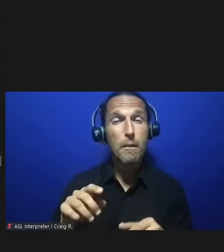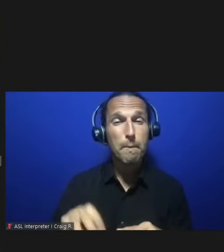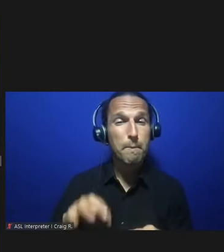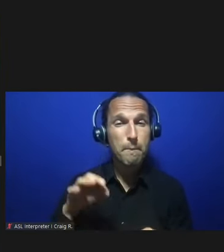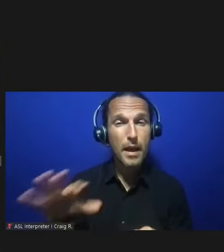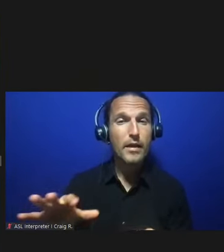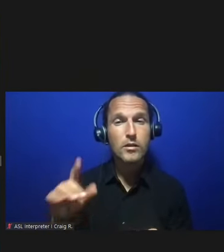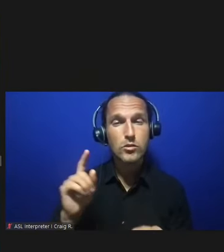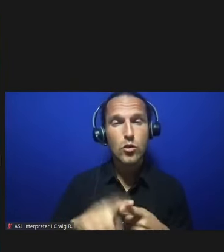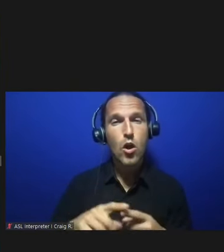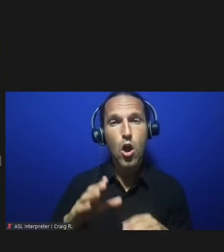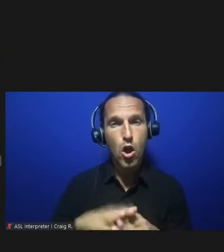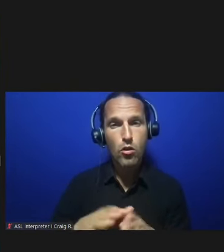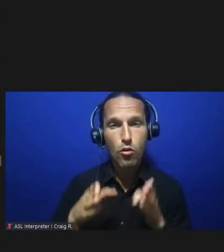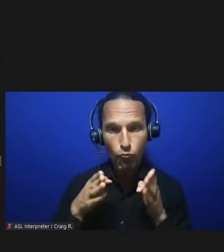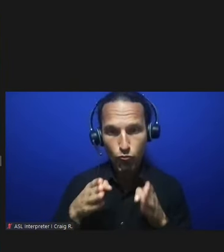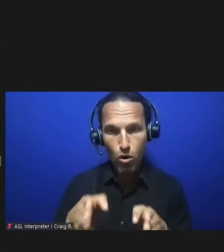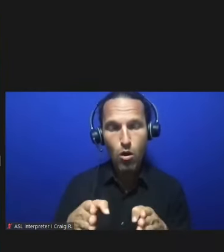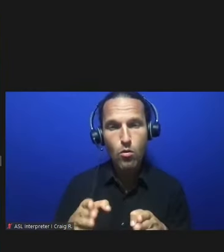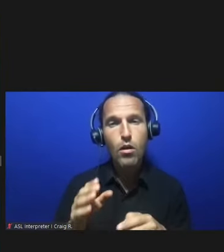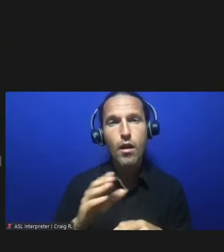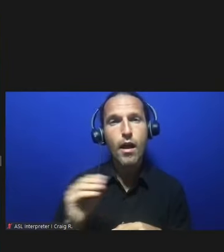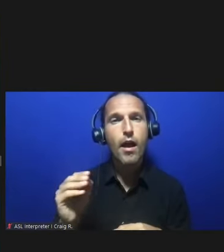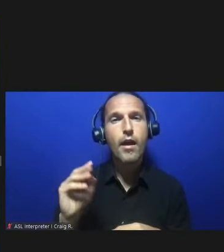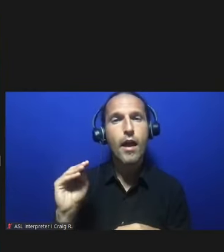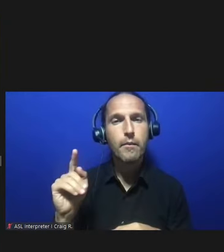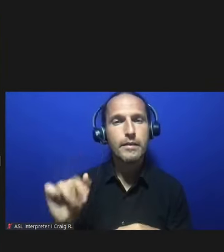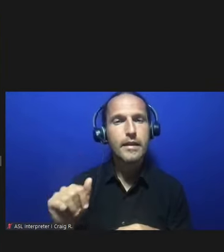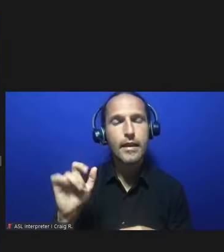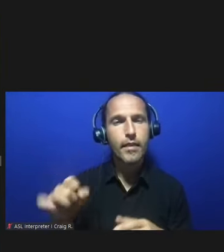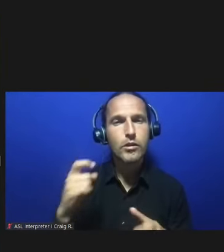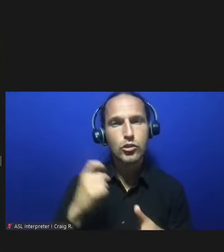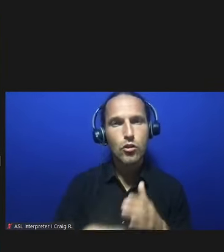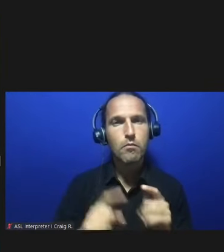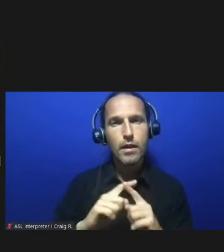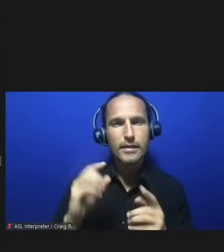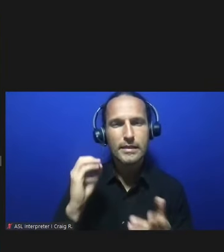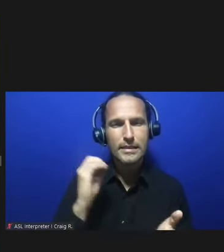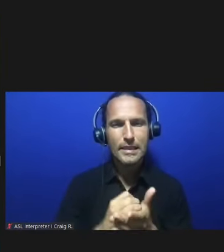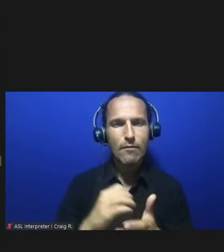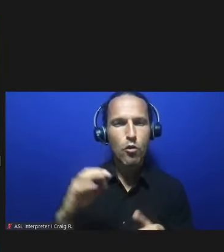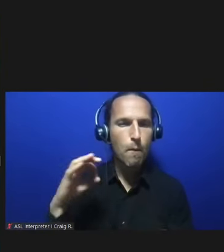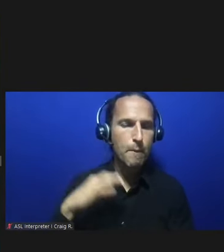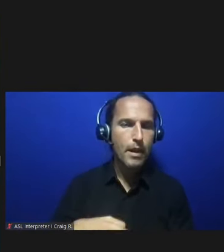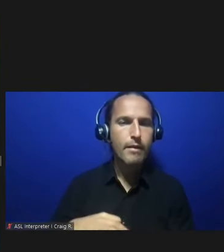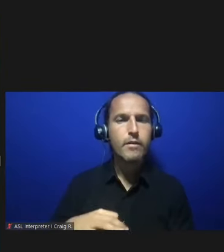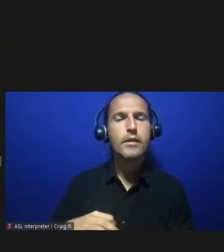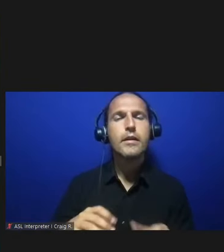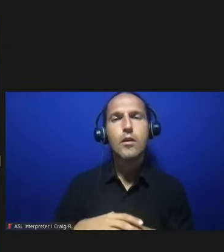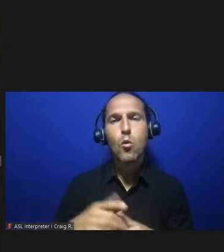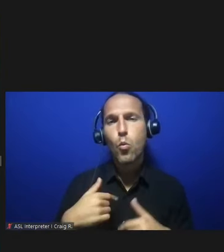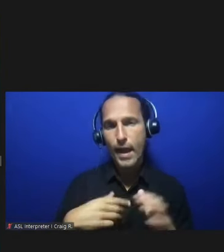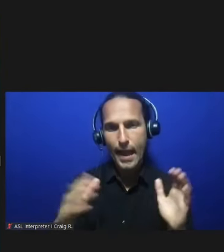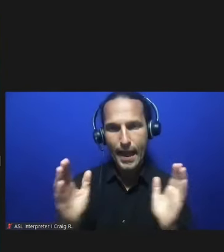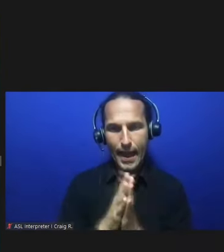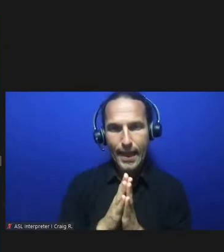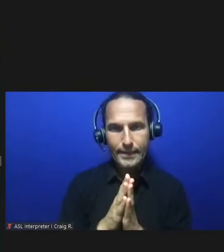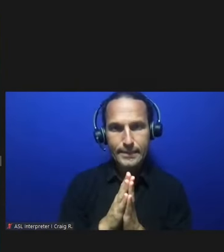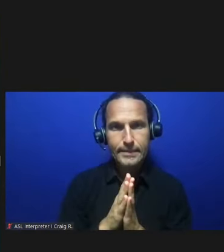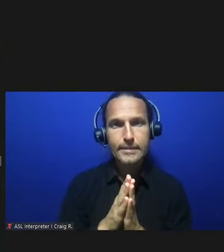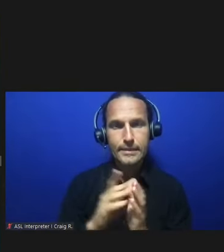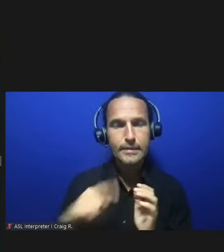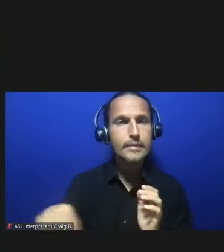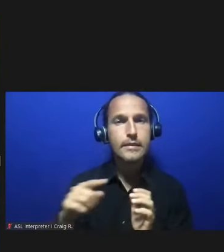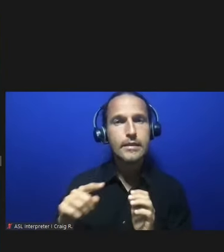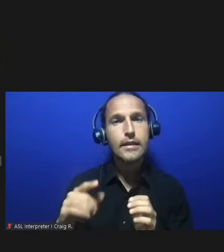able to be on the road, an MTA surcharge, but getting zero benefits. We're asking that